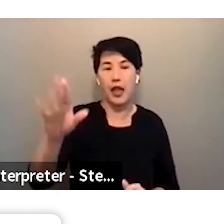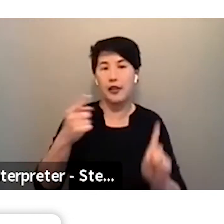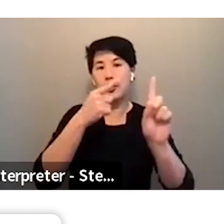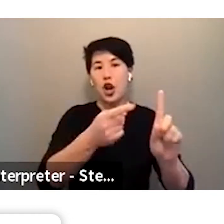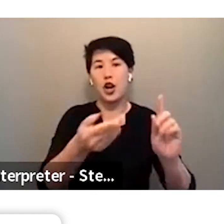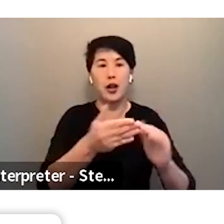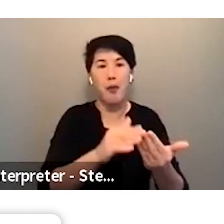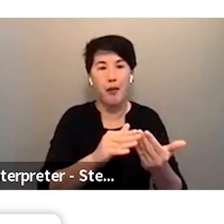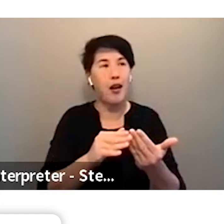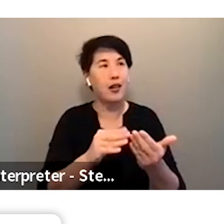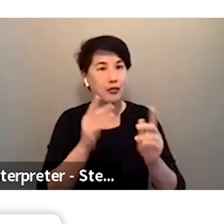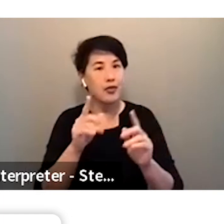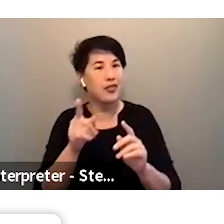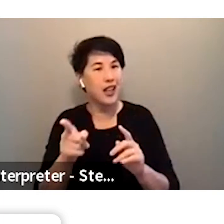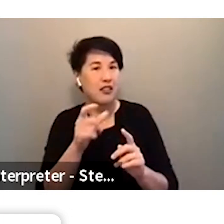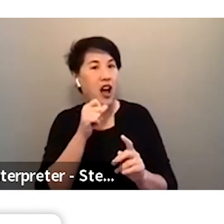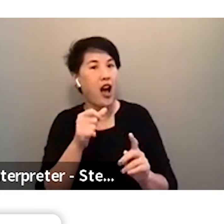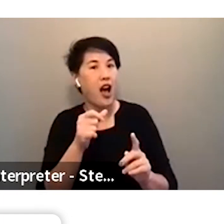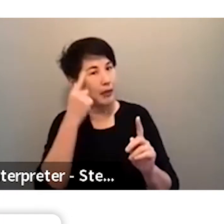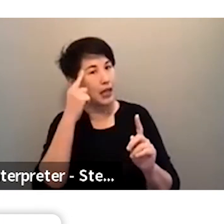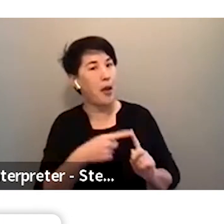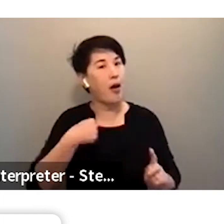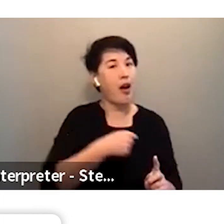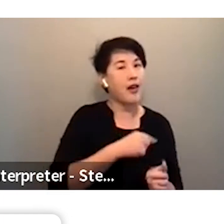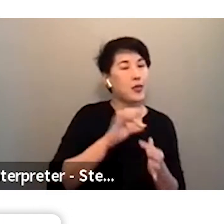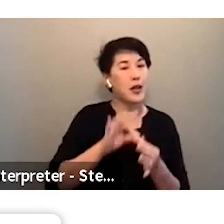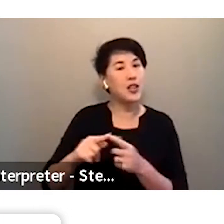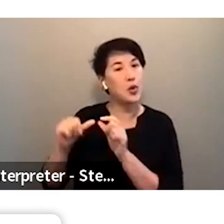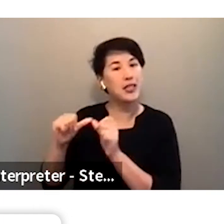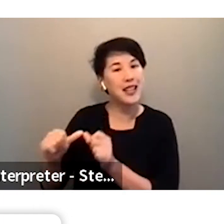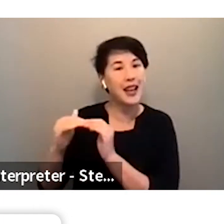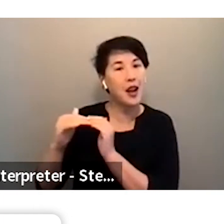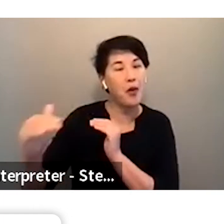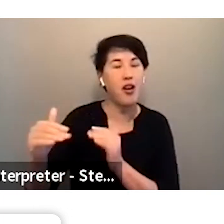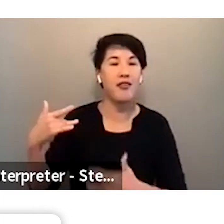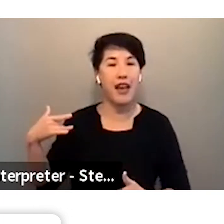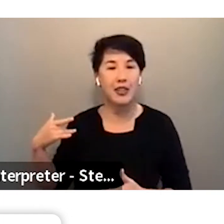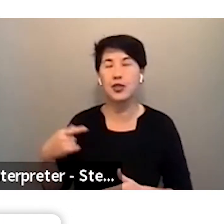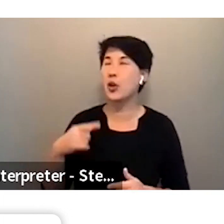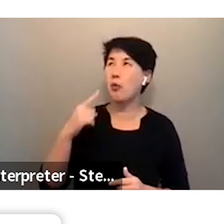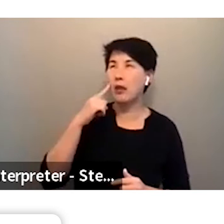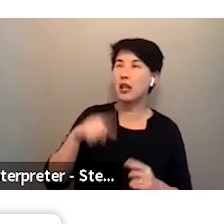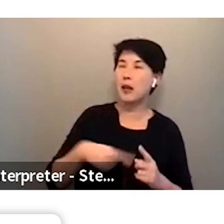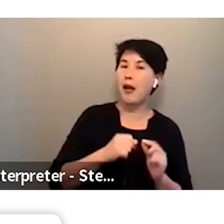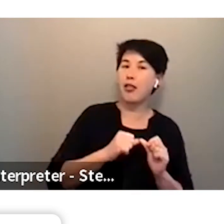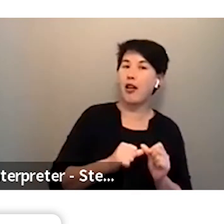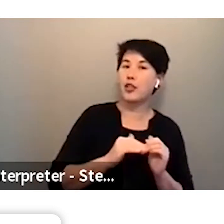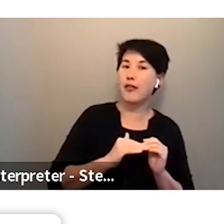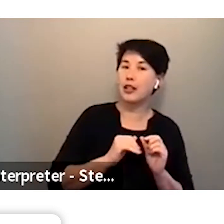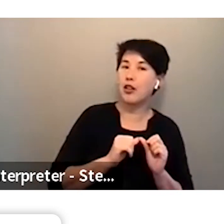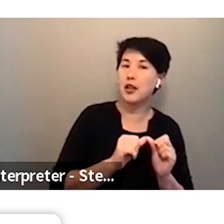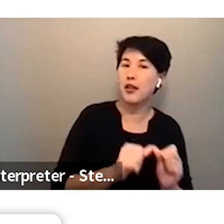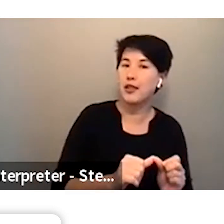sustainable fashion. And so that's kind of how I was thinking about it in terms of longevity in that sense, so I